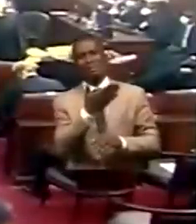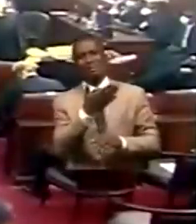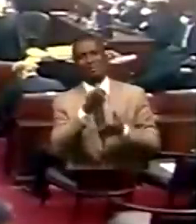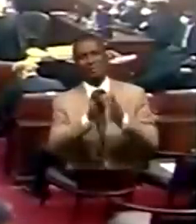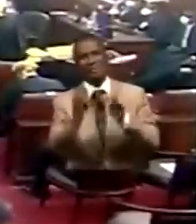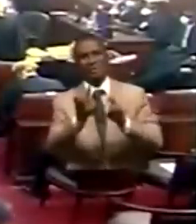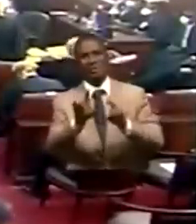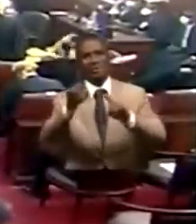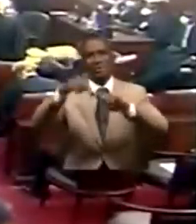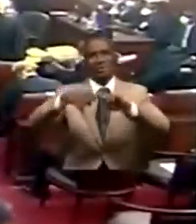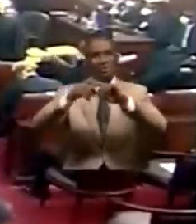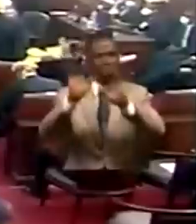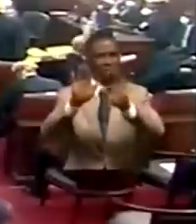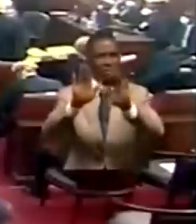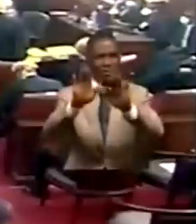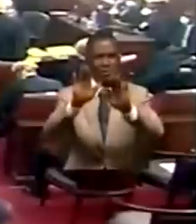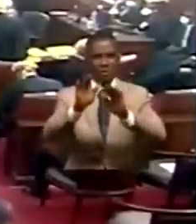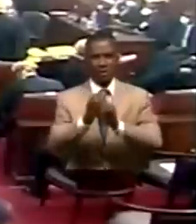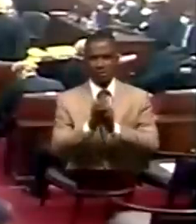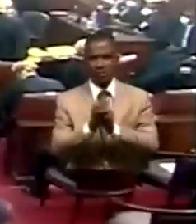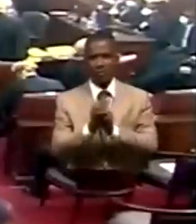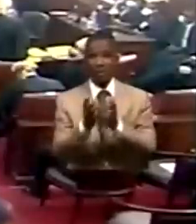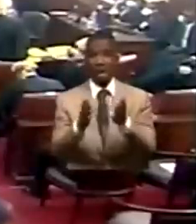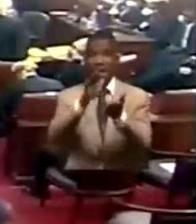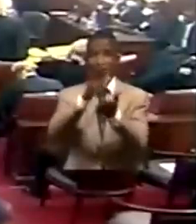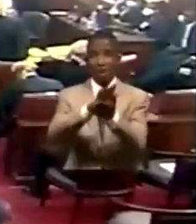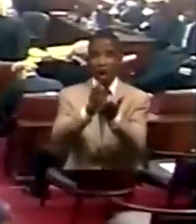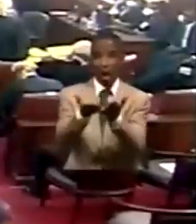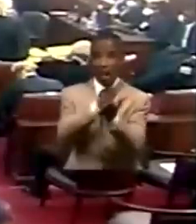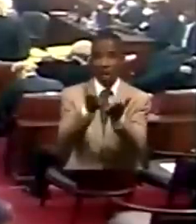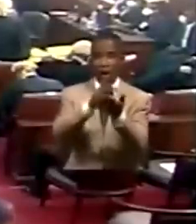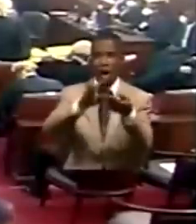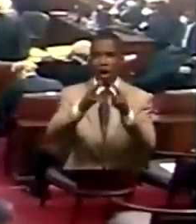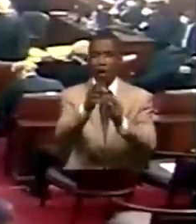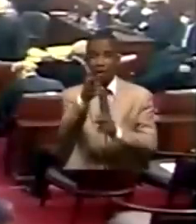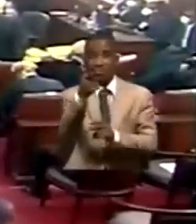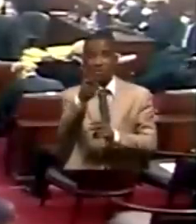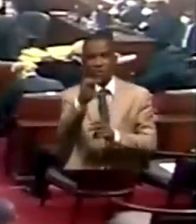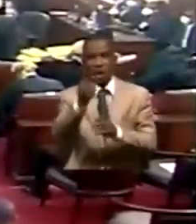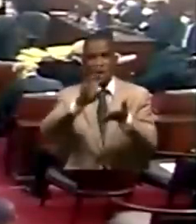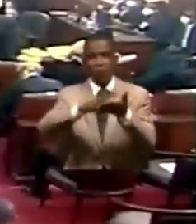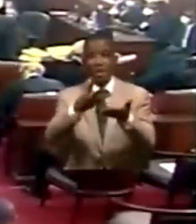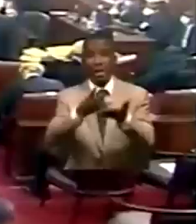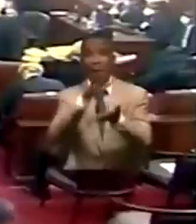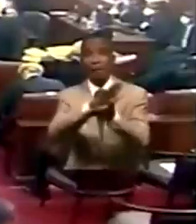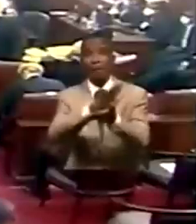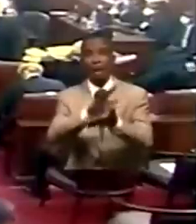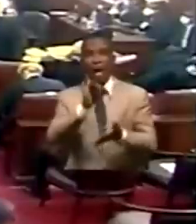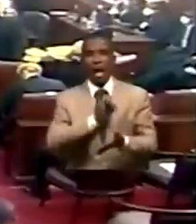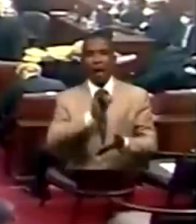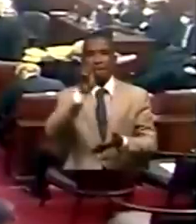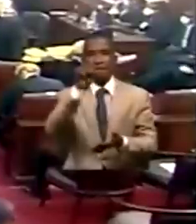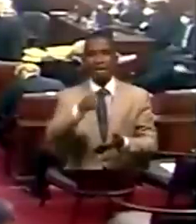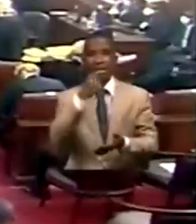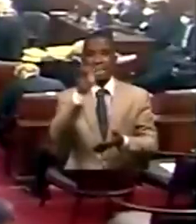beg your pardon, hold on, may I finish, Mr. Chikata? Paragraph 21 of his witness statement, he says, I must also